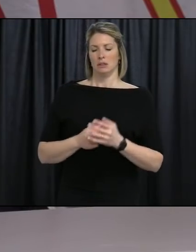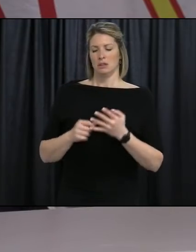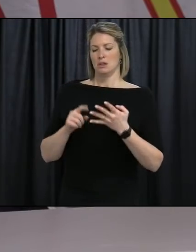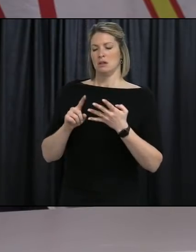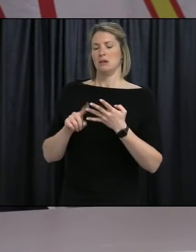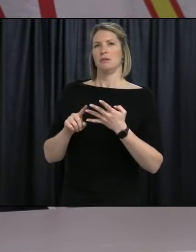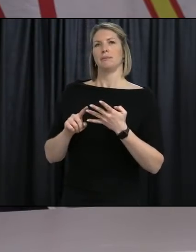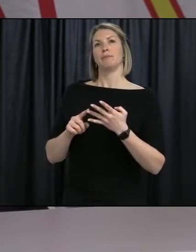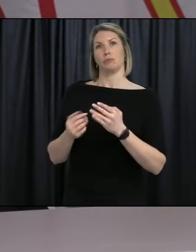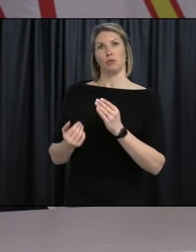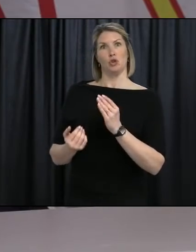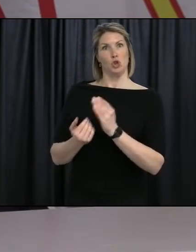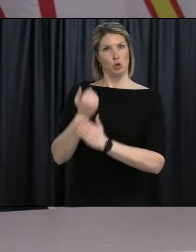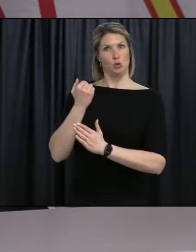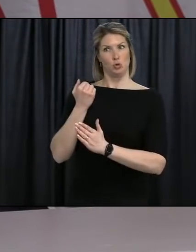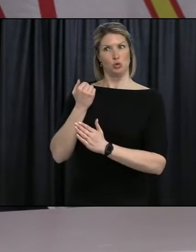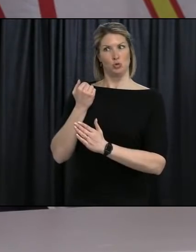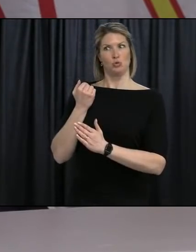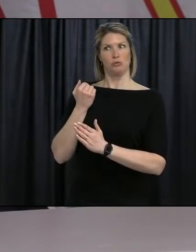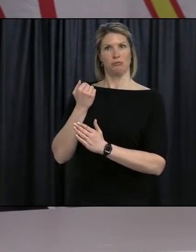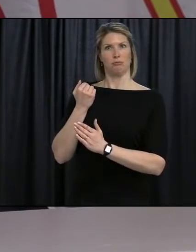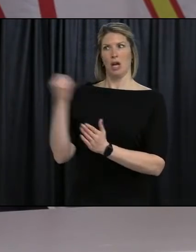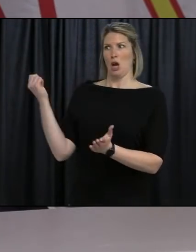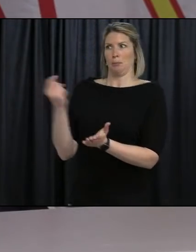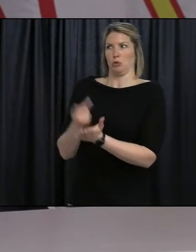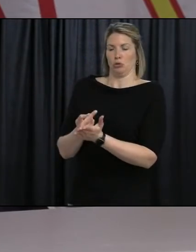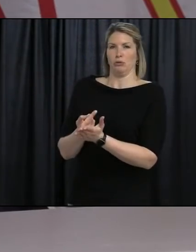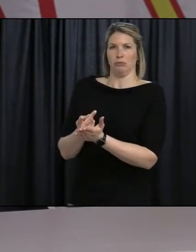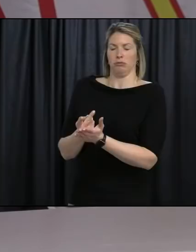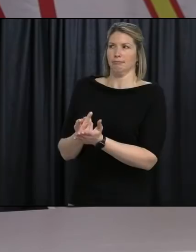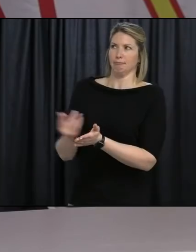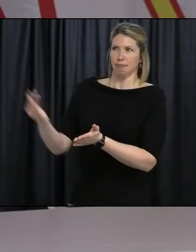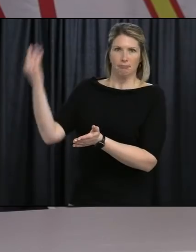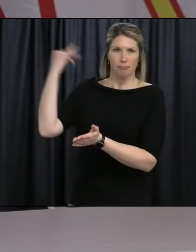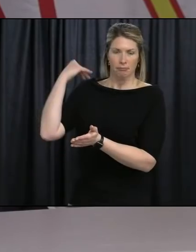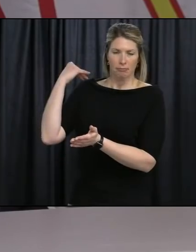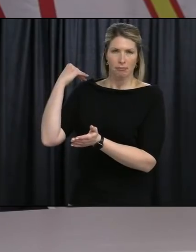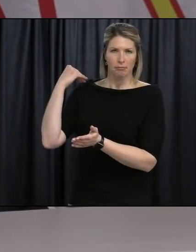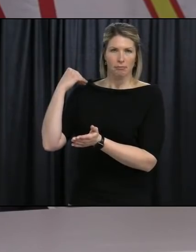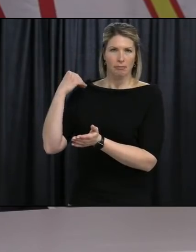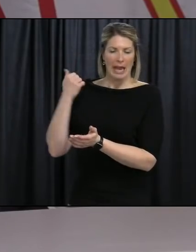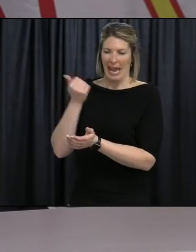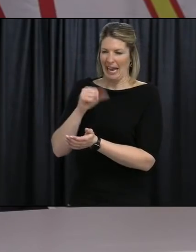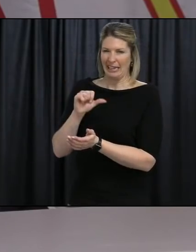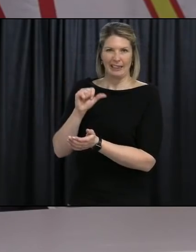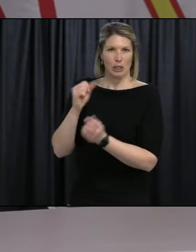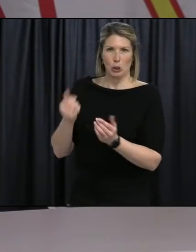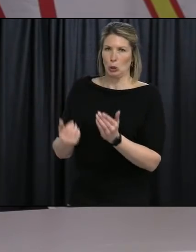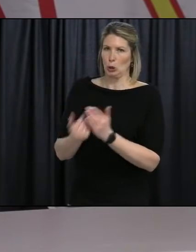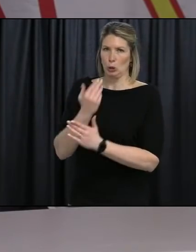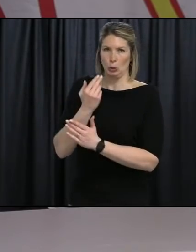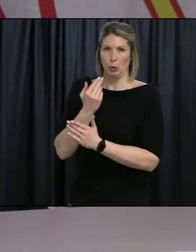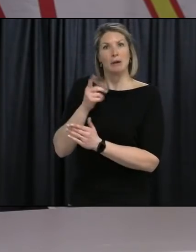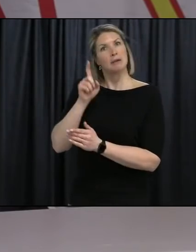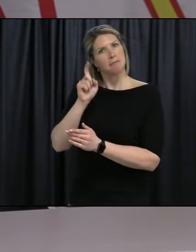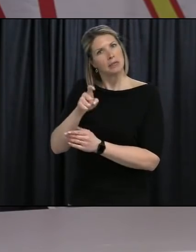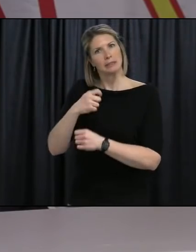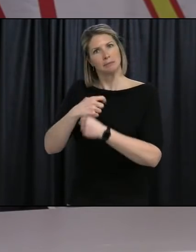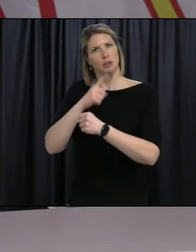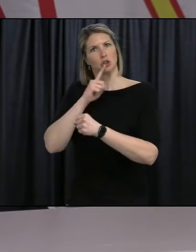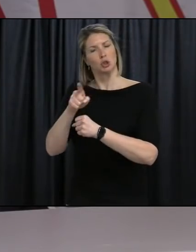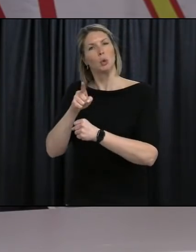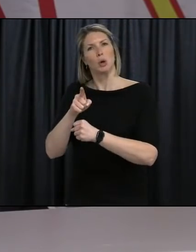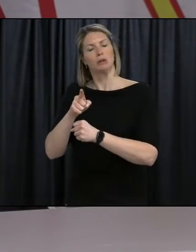we bring anything new onto the market, really, from a medication point of view, we need to make sure